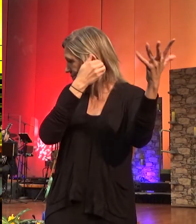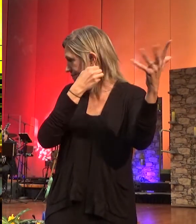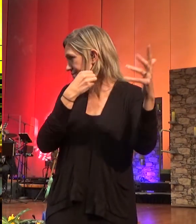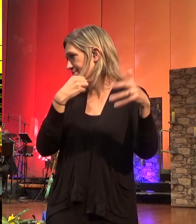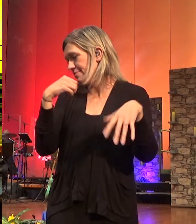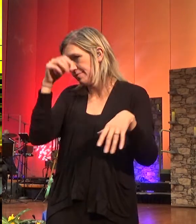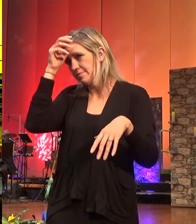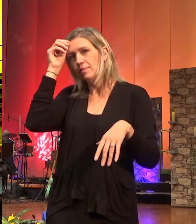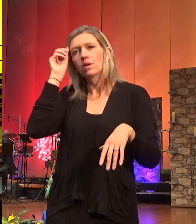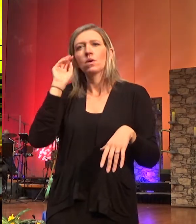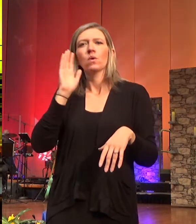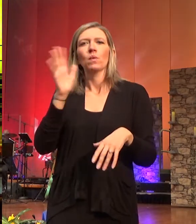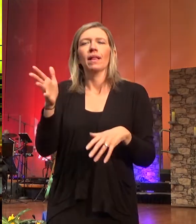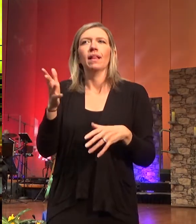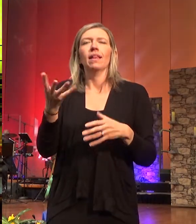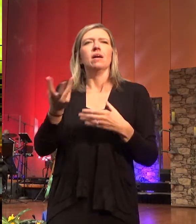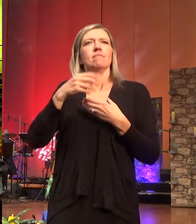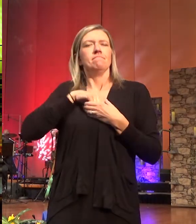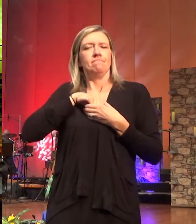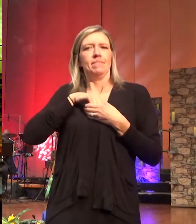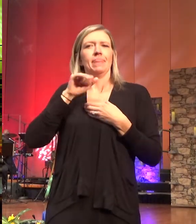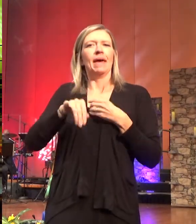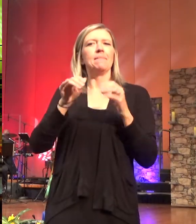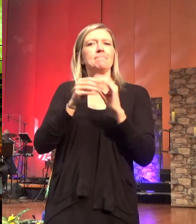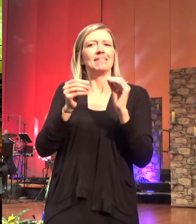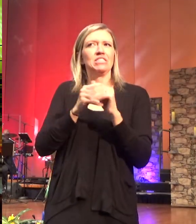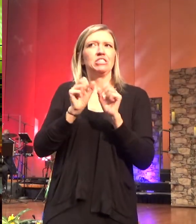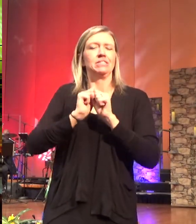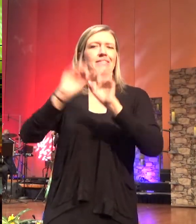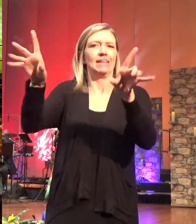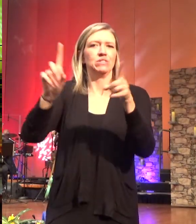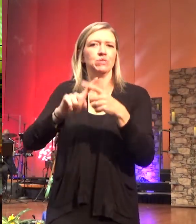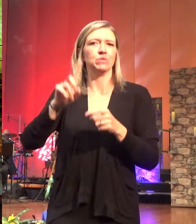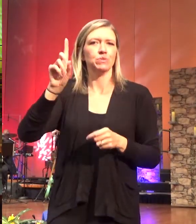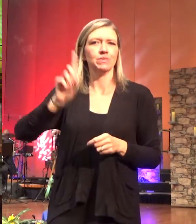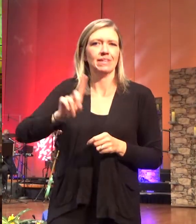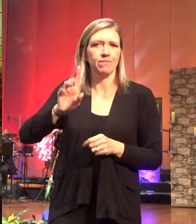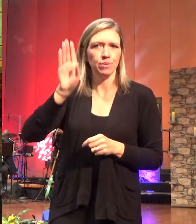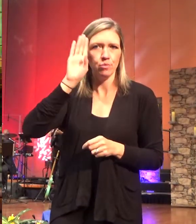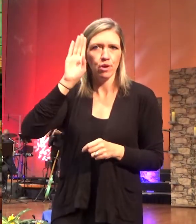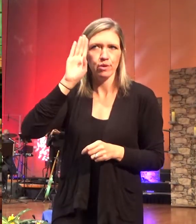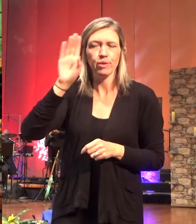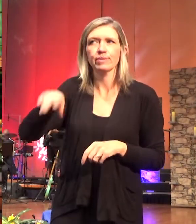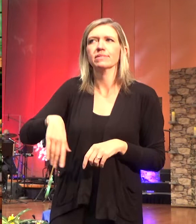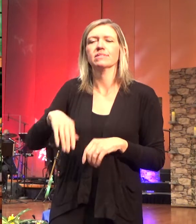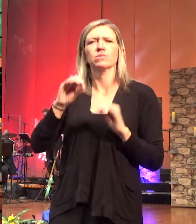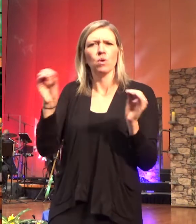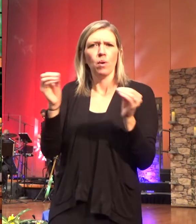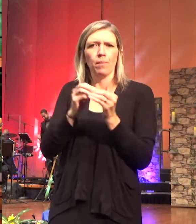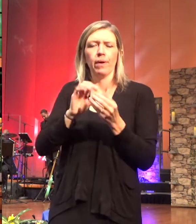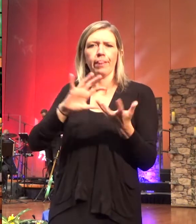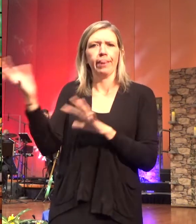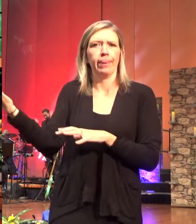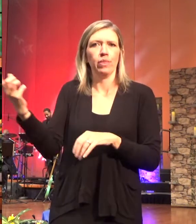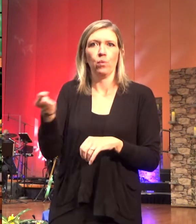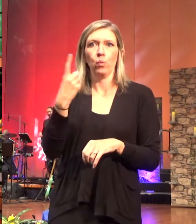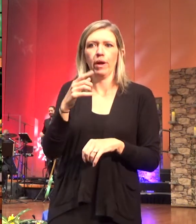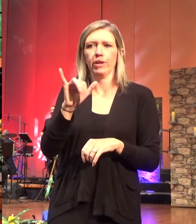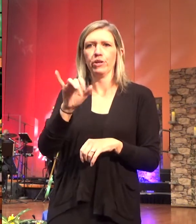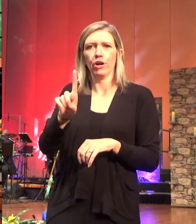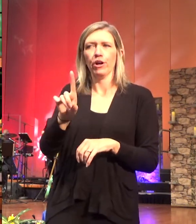We will channel that message into the Denver Broncos, wherever they are. It's a visiting game. No more fumbling on the 1 yard line, guys.